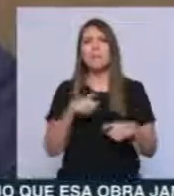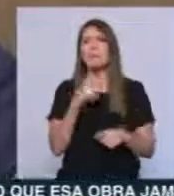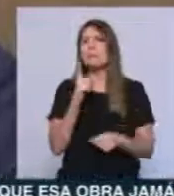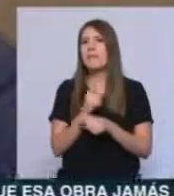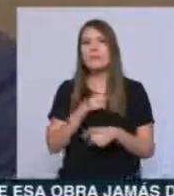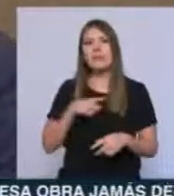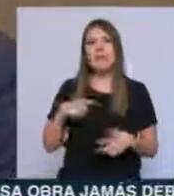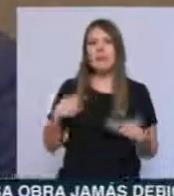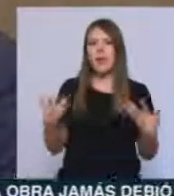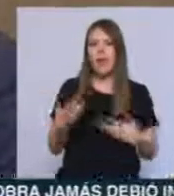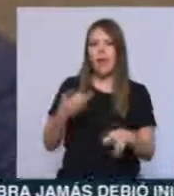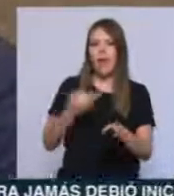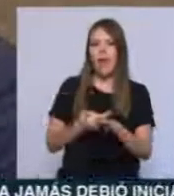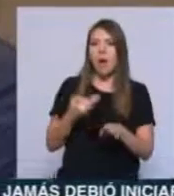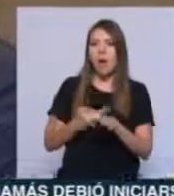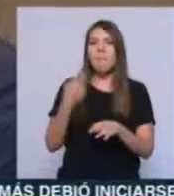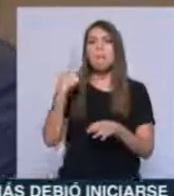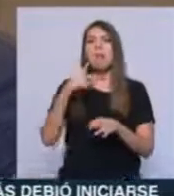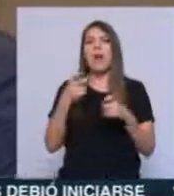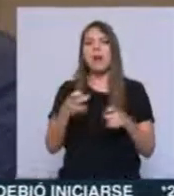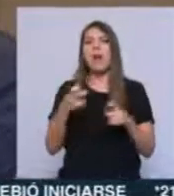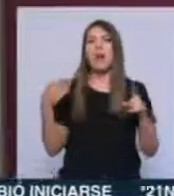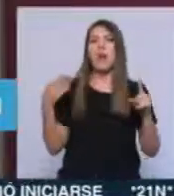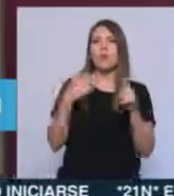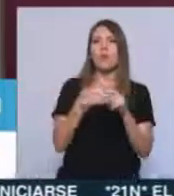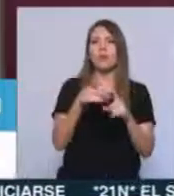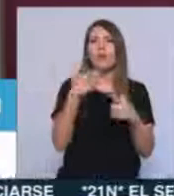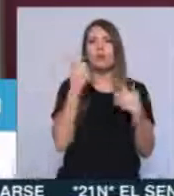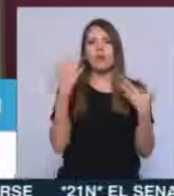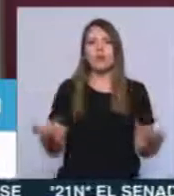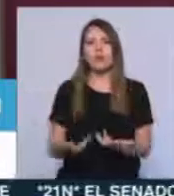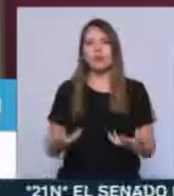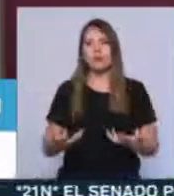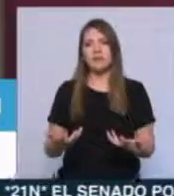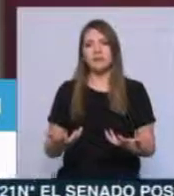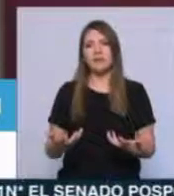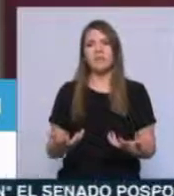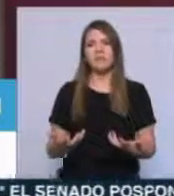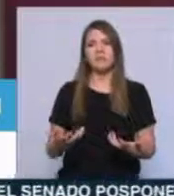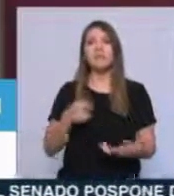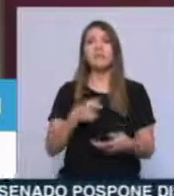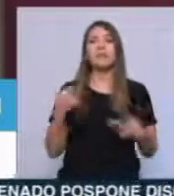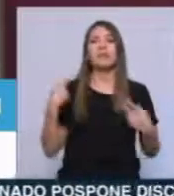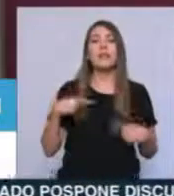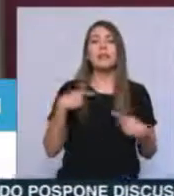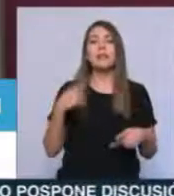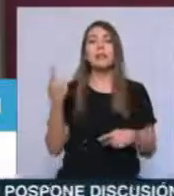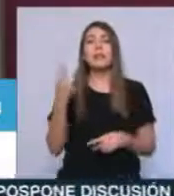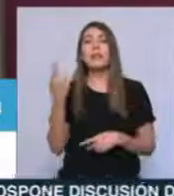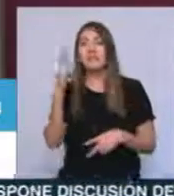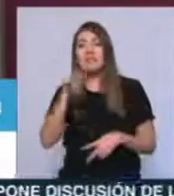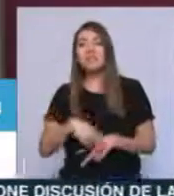enfrentar el día de hoy para llegar a este objetivo que usted señala? It's reaching those people who are in